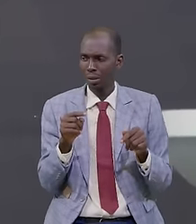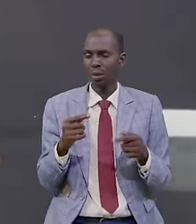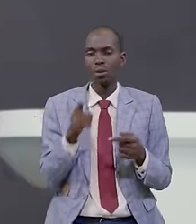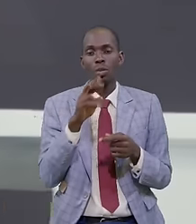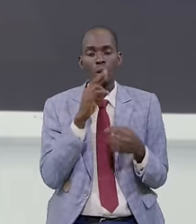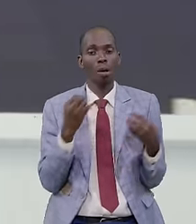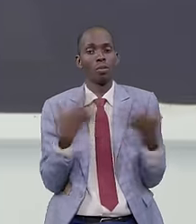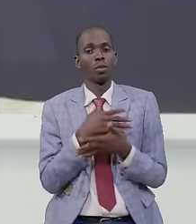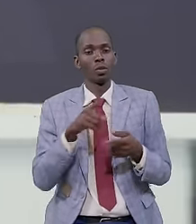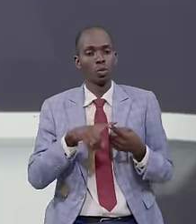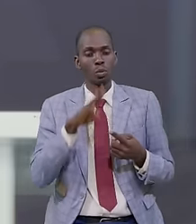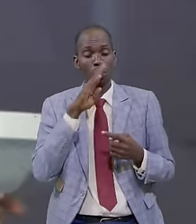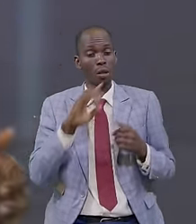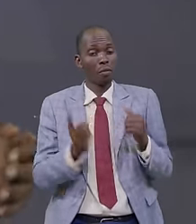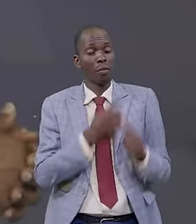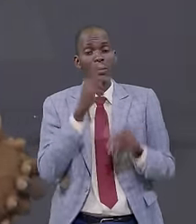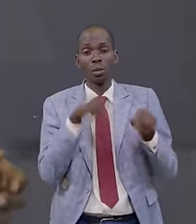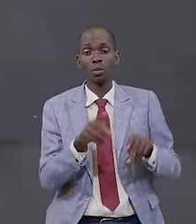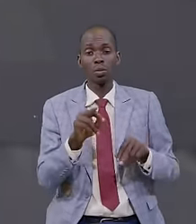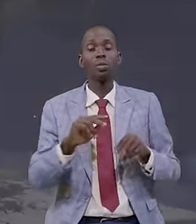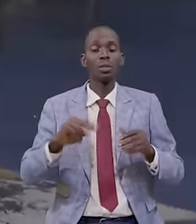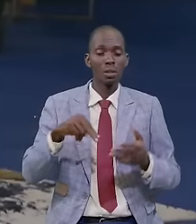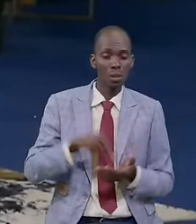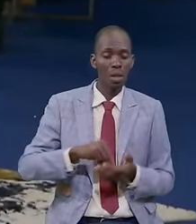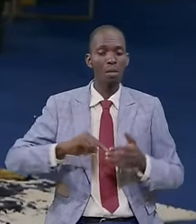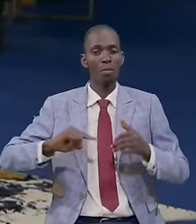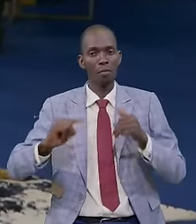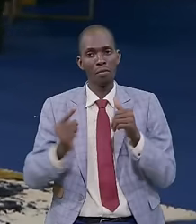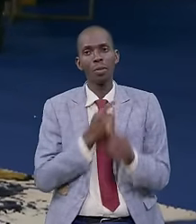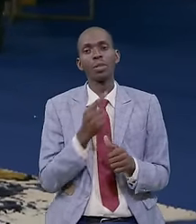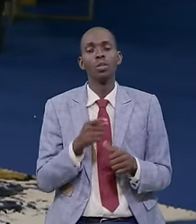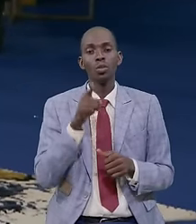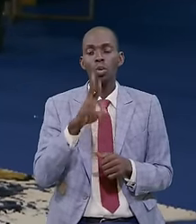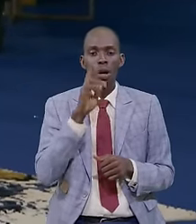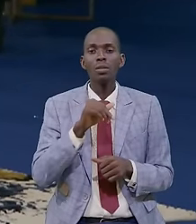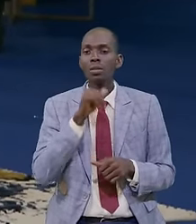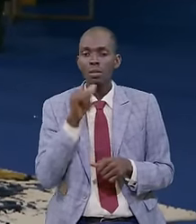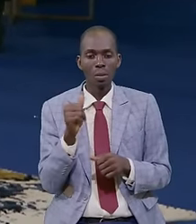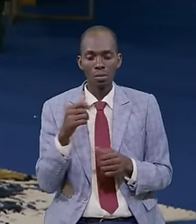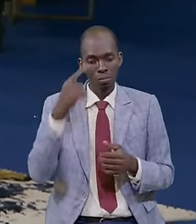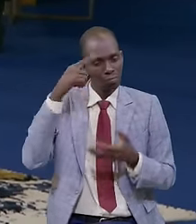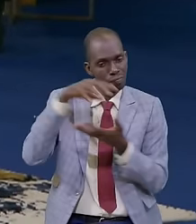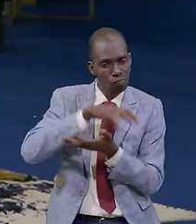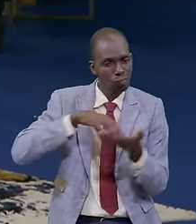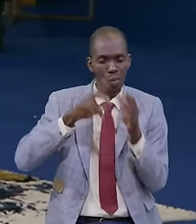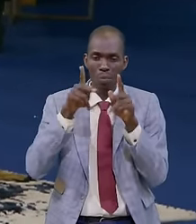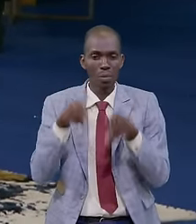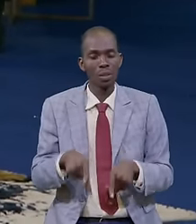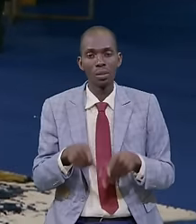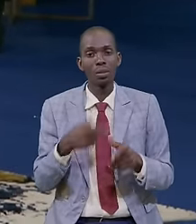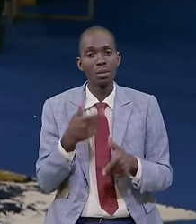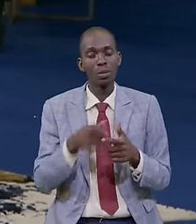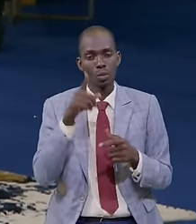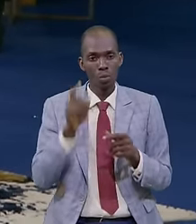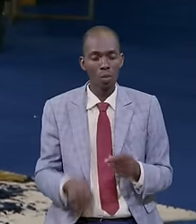an indecisive person, a person that is crippled by indecision. I